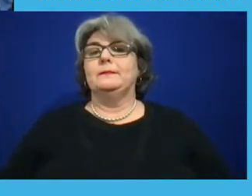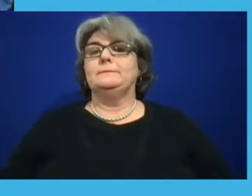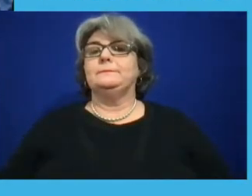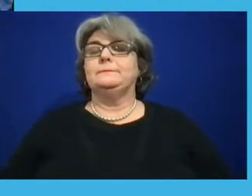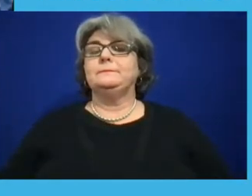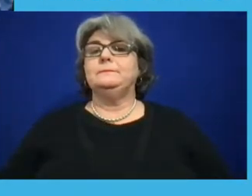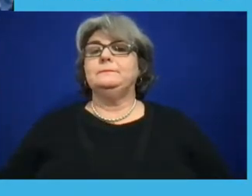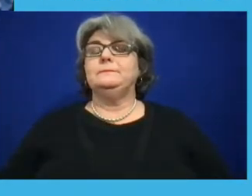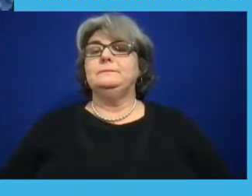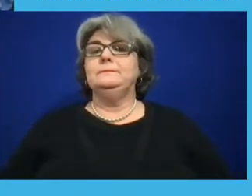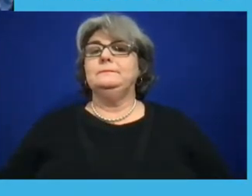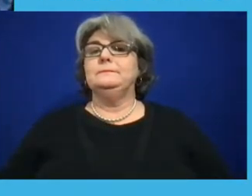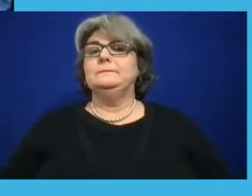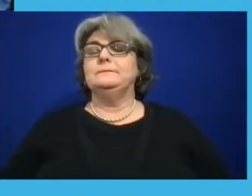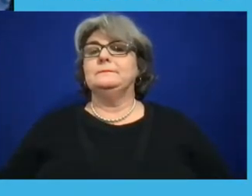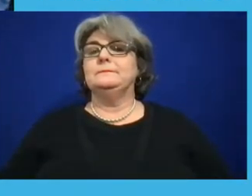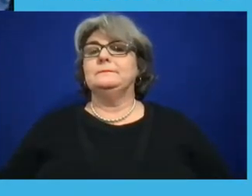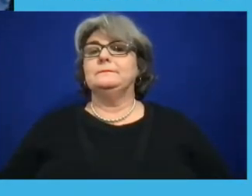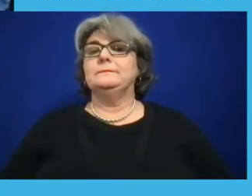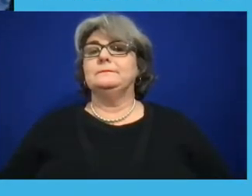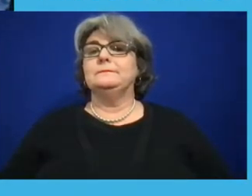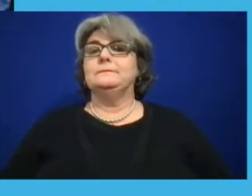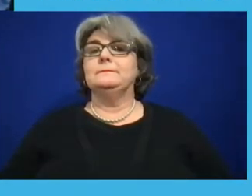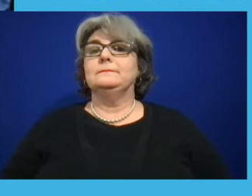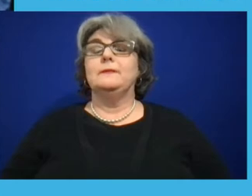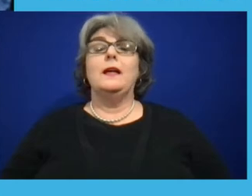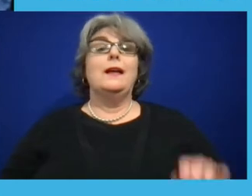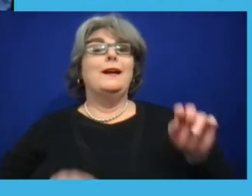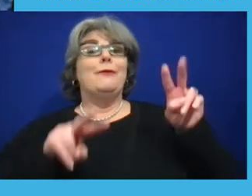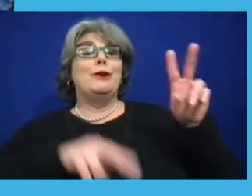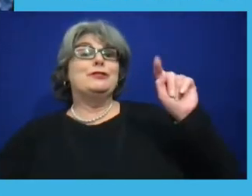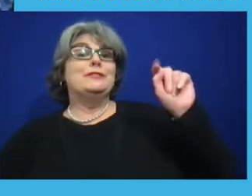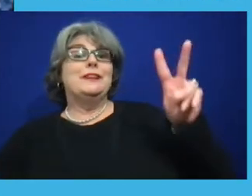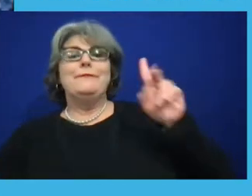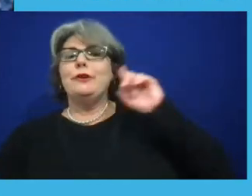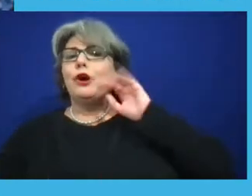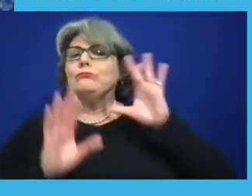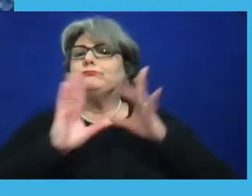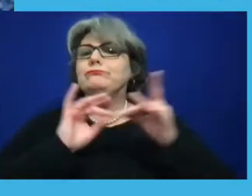the choice in this election. That's what it's about.